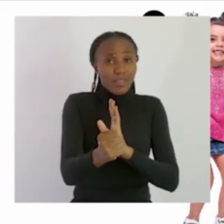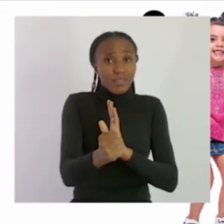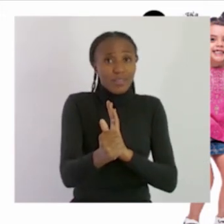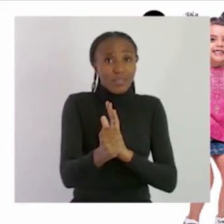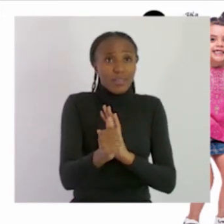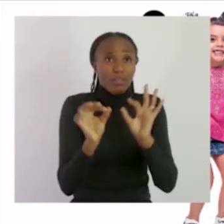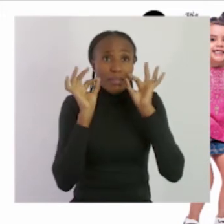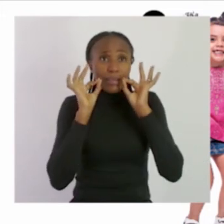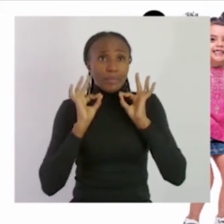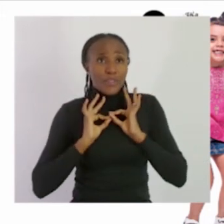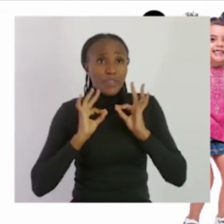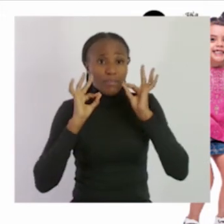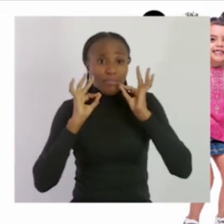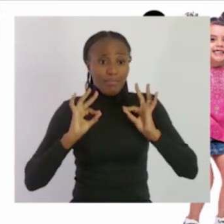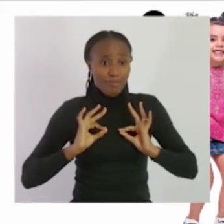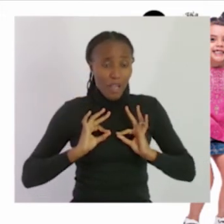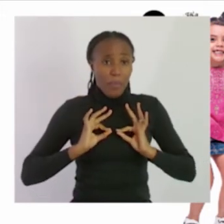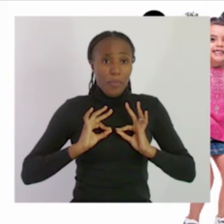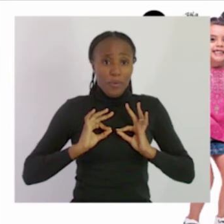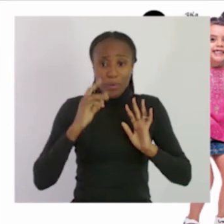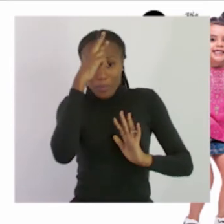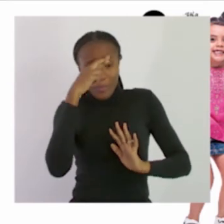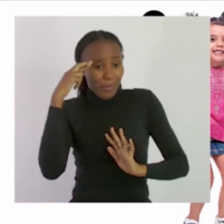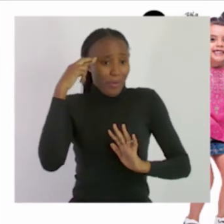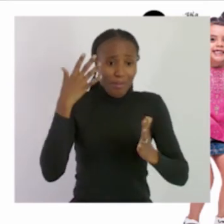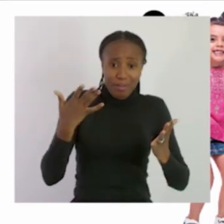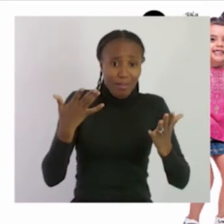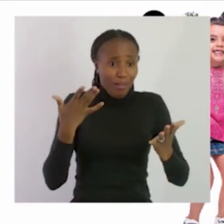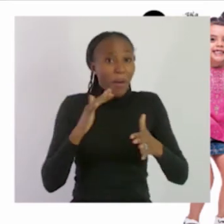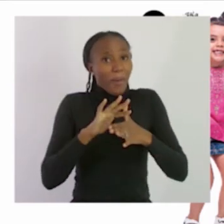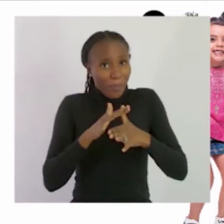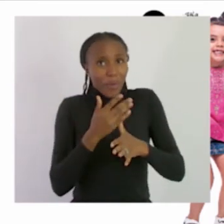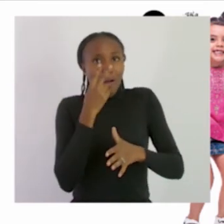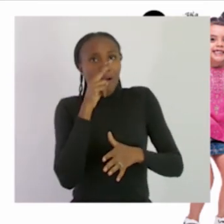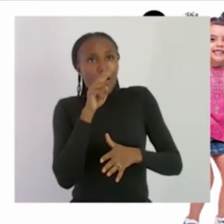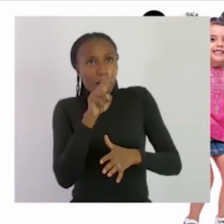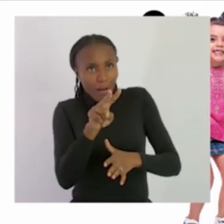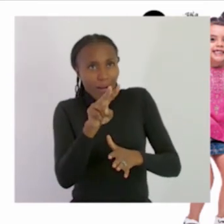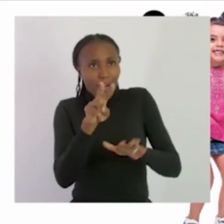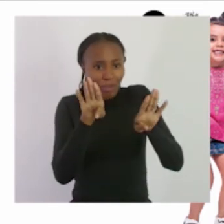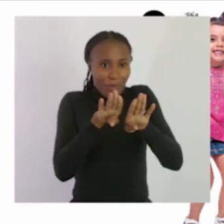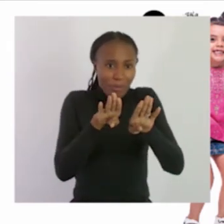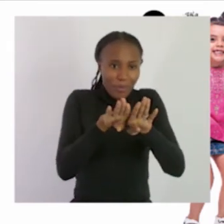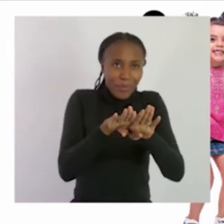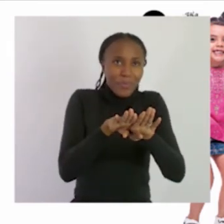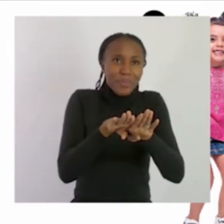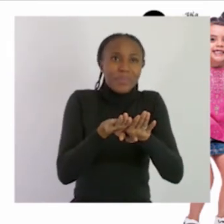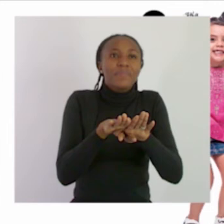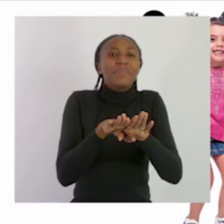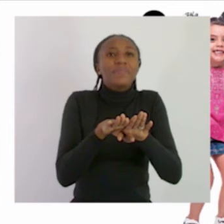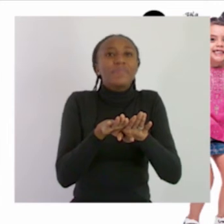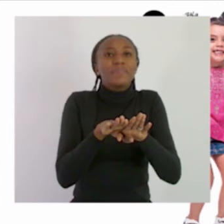some skills. They name themselves after celebrities because of what they like doing. And then